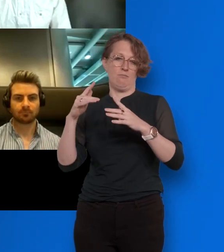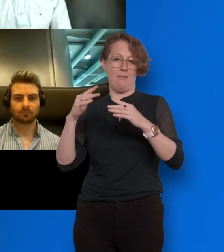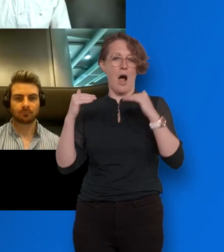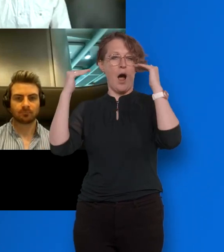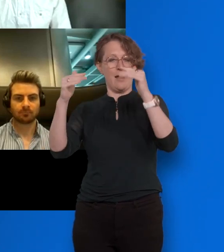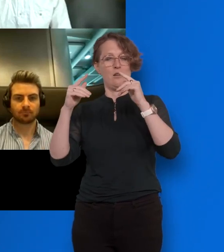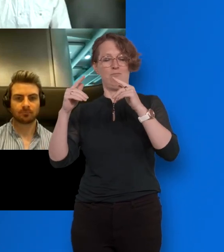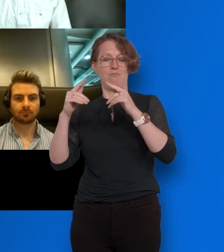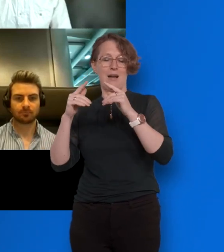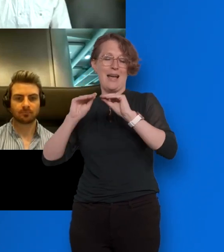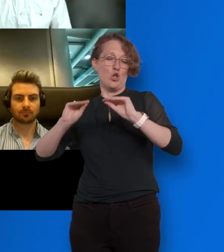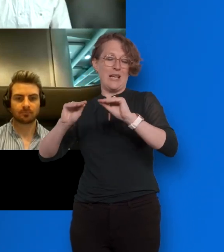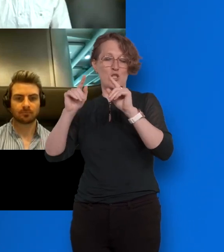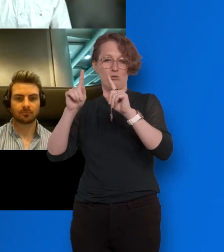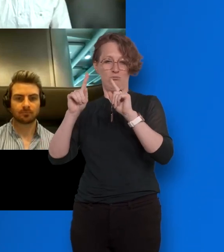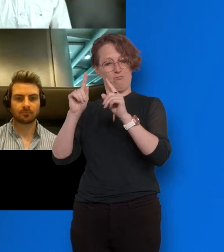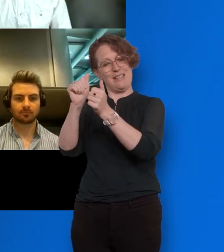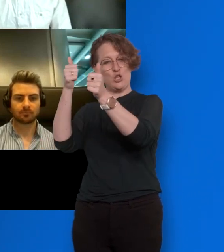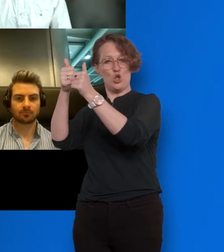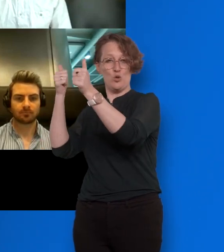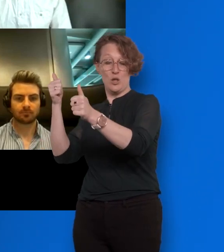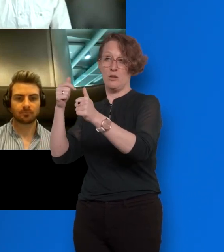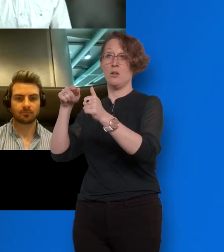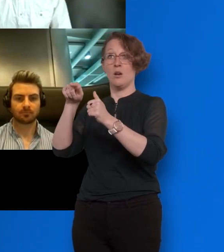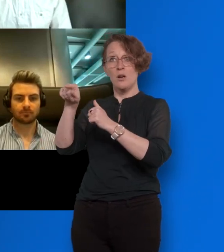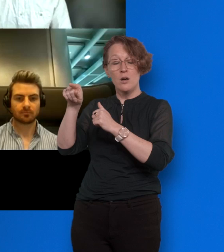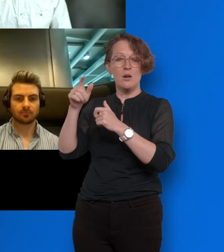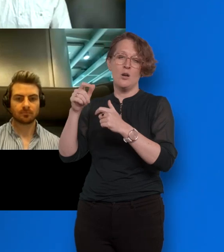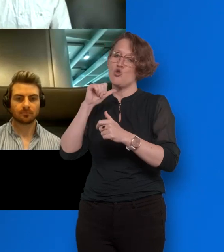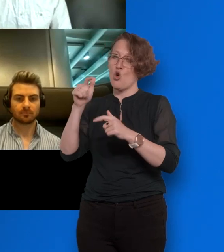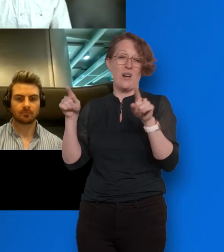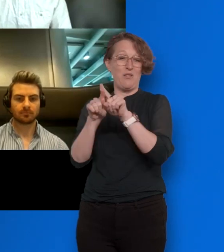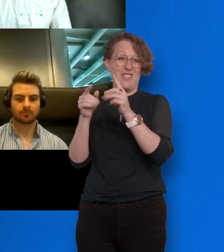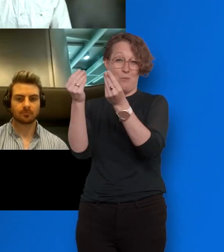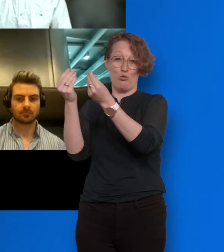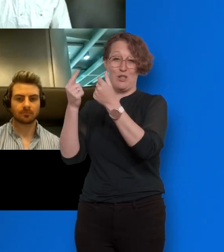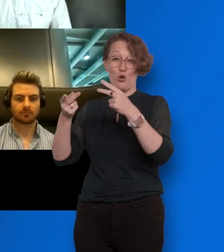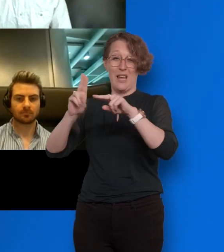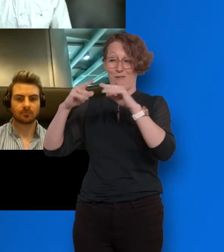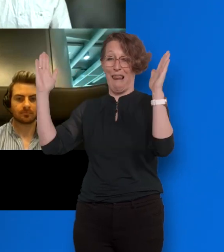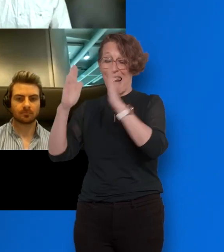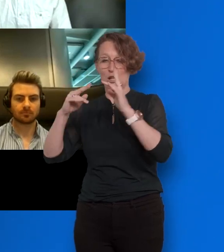smaller or non-research intensive, and so don't have the same resources of support.